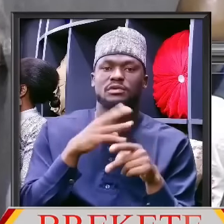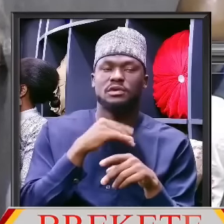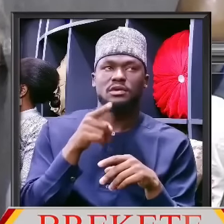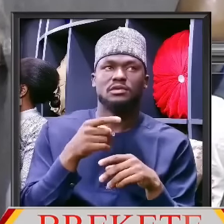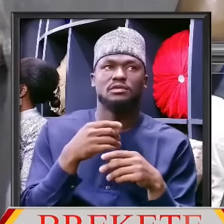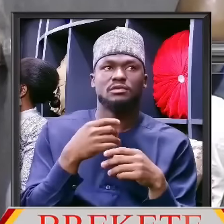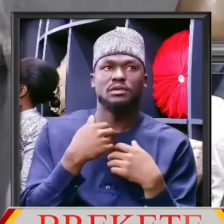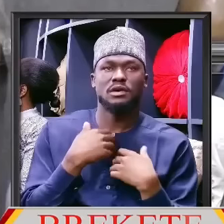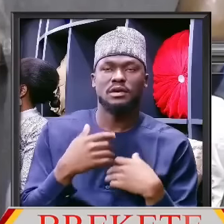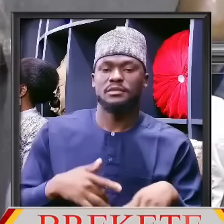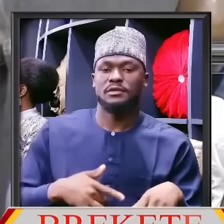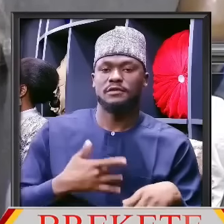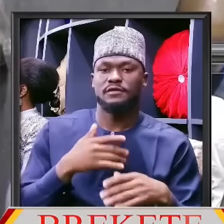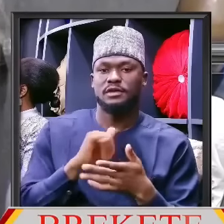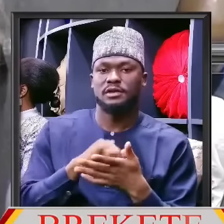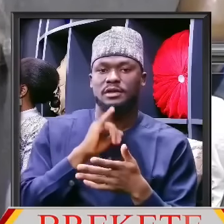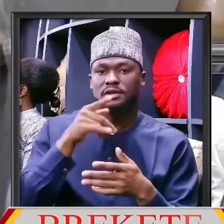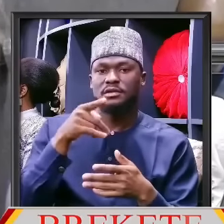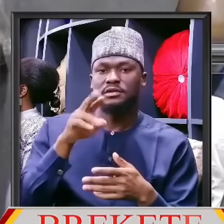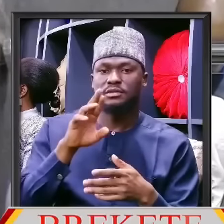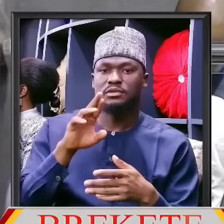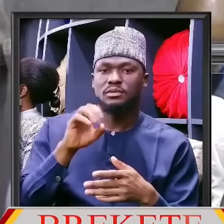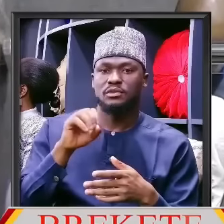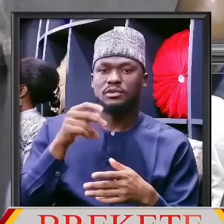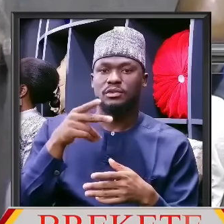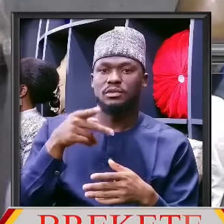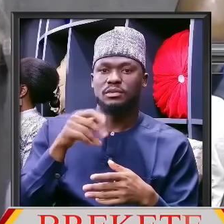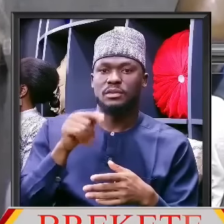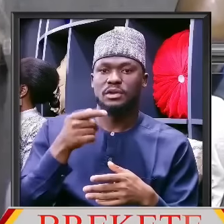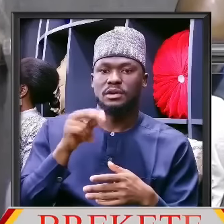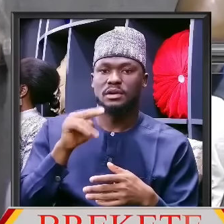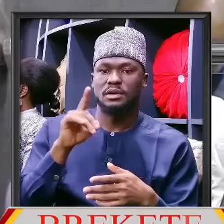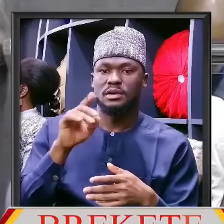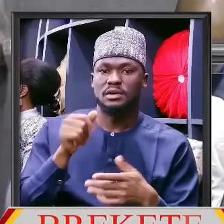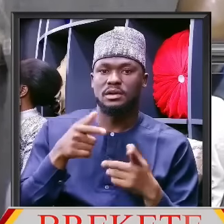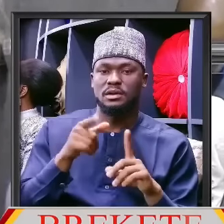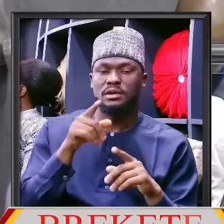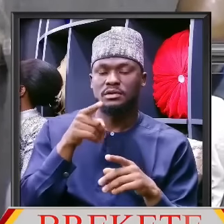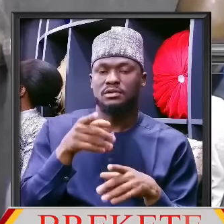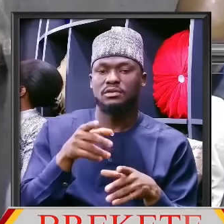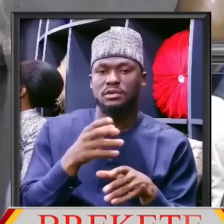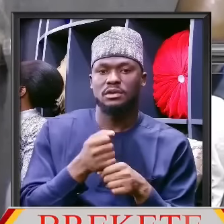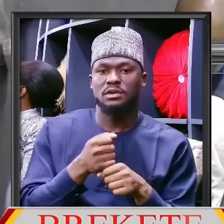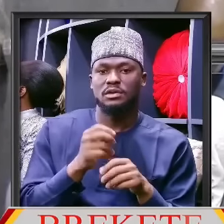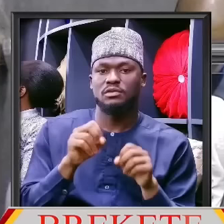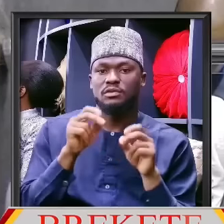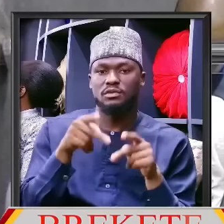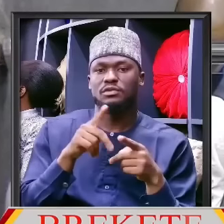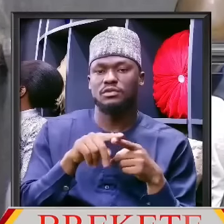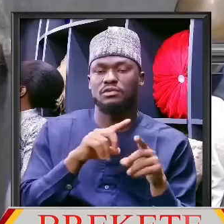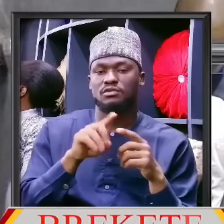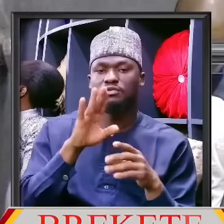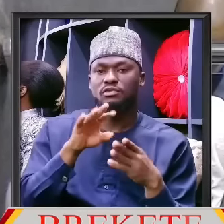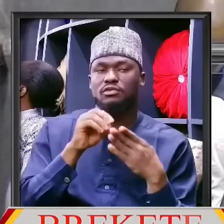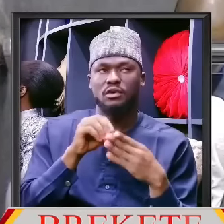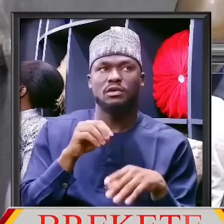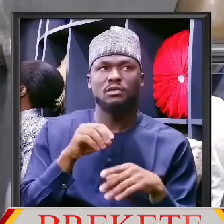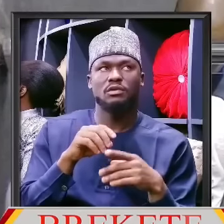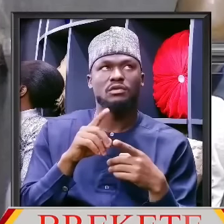been done the few say now propaganda, as you call them, make you also get opportunity to do your own or